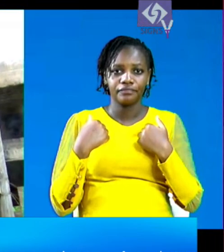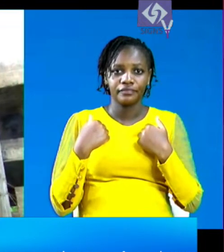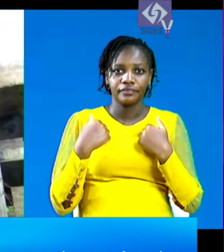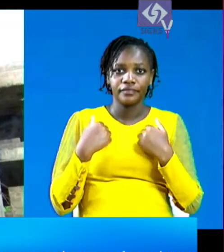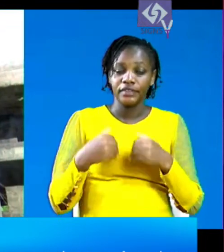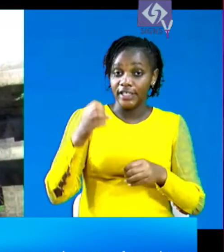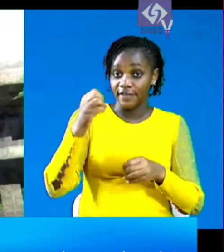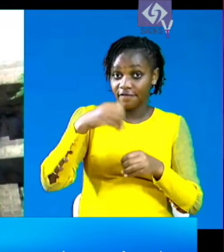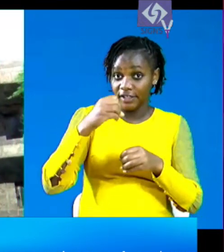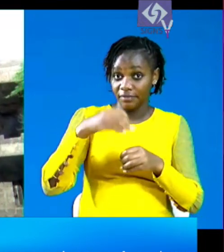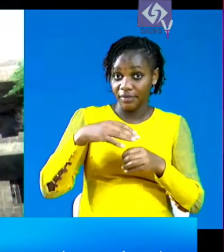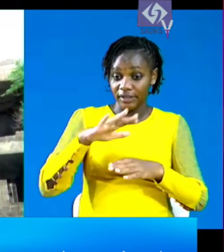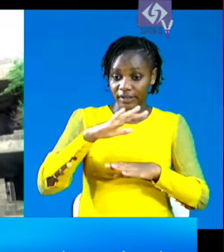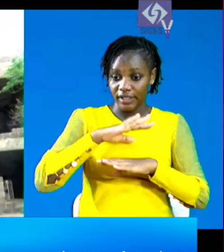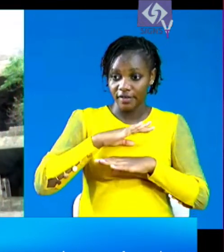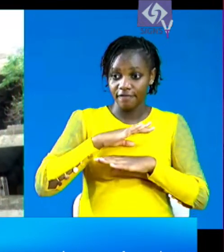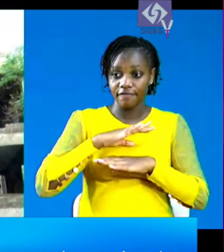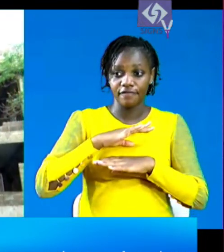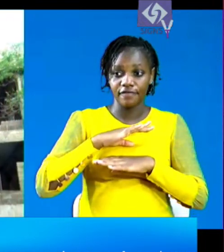investment from